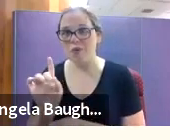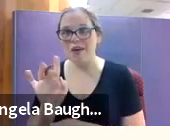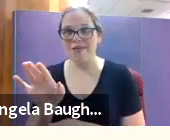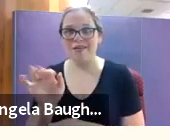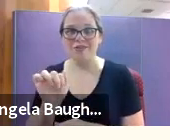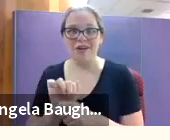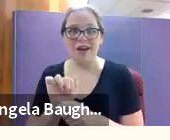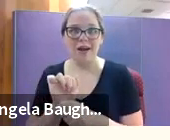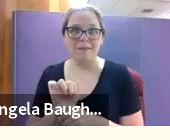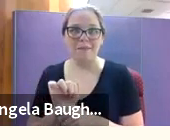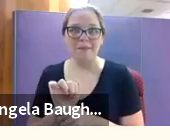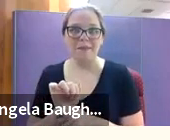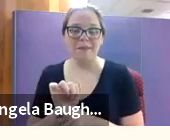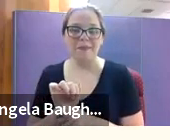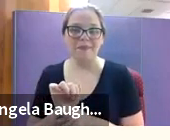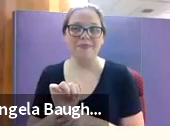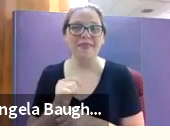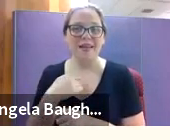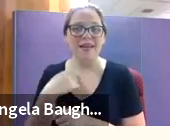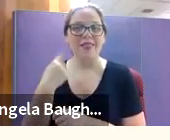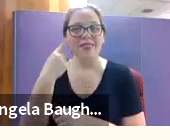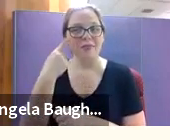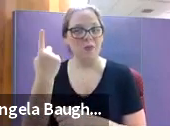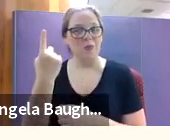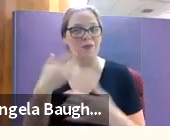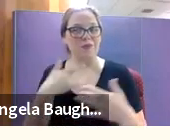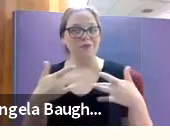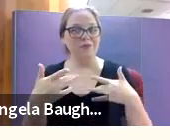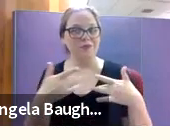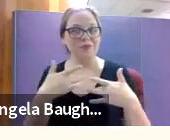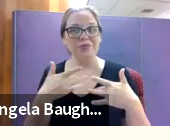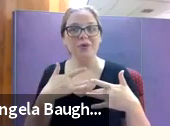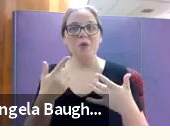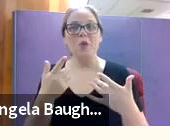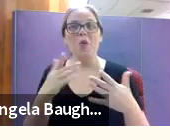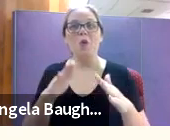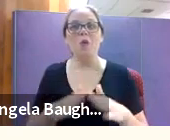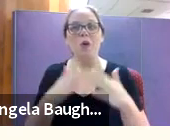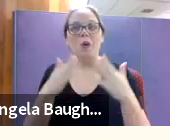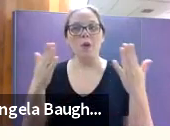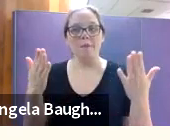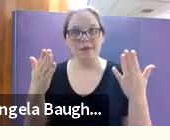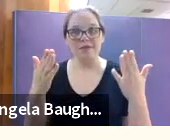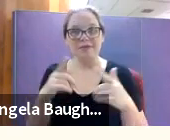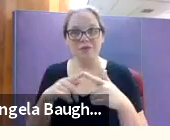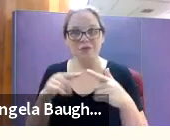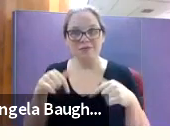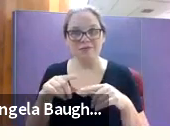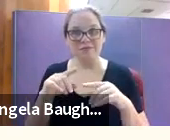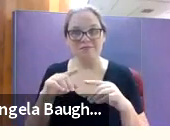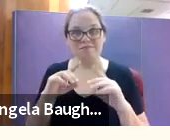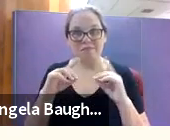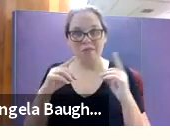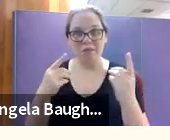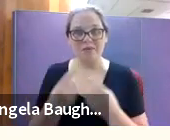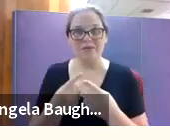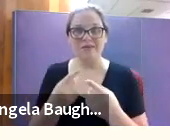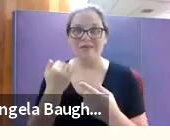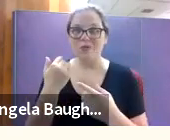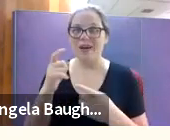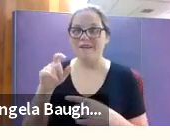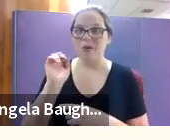are. I think one of the concerns we have is getting people reopened to the department if we have to go